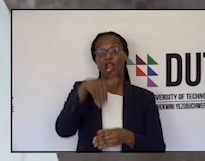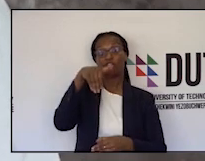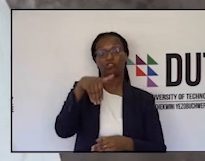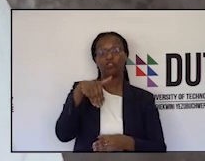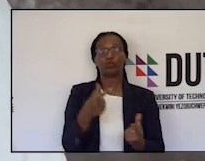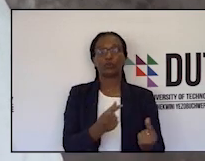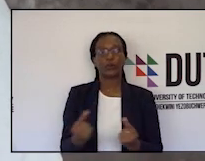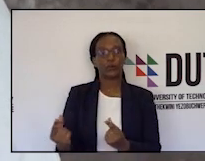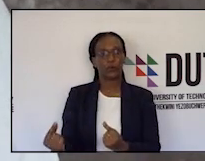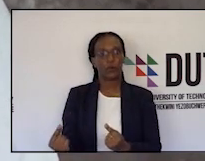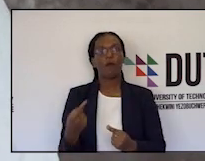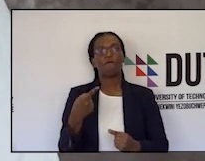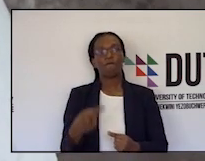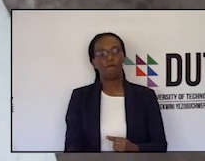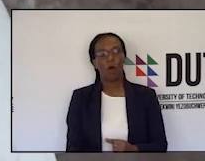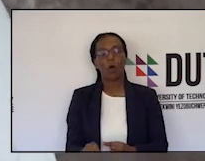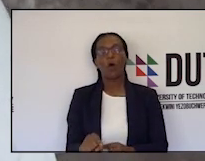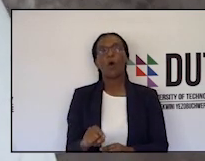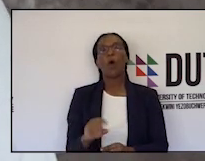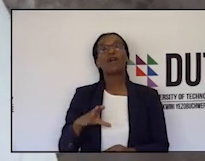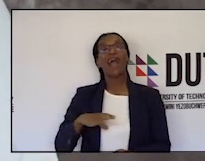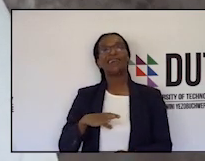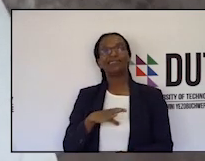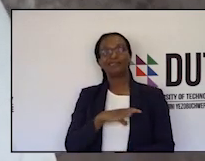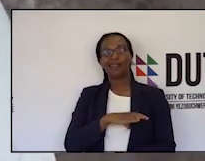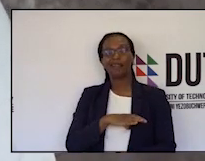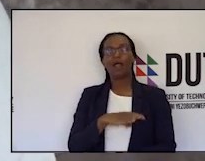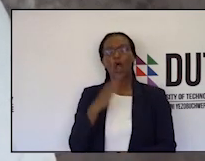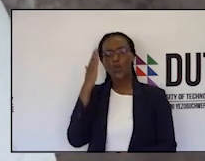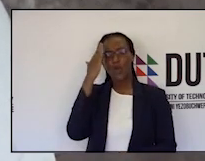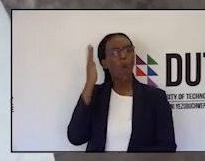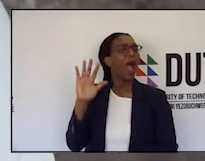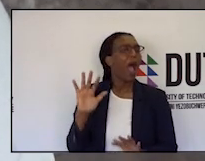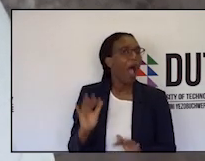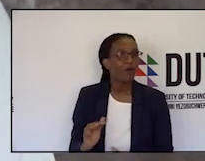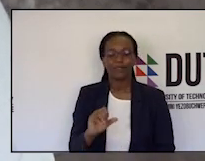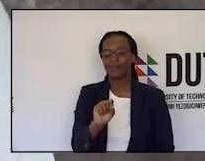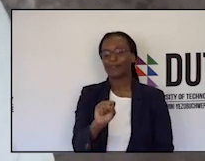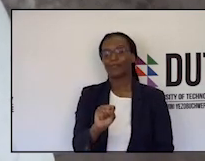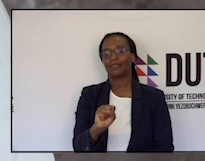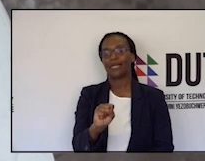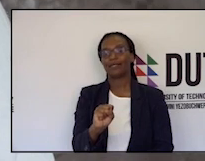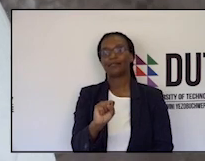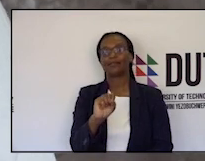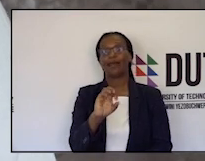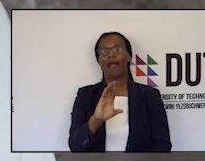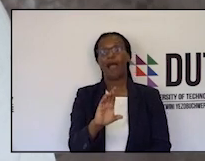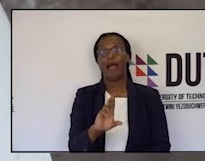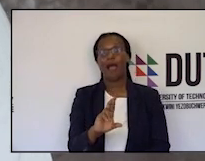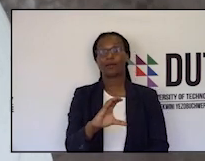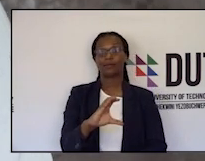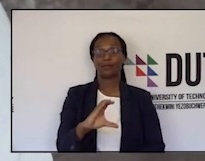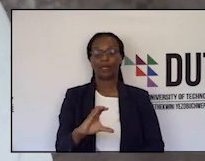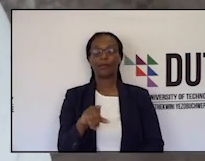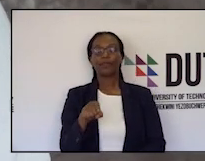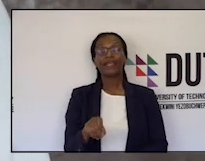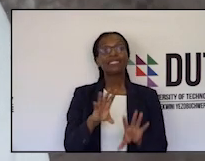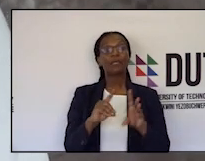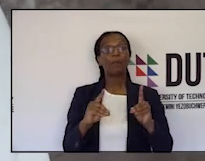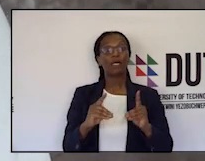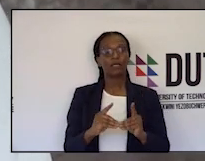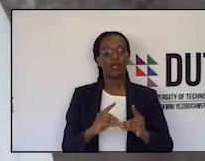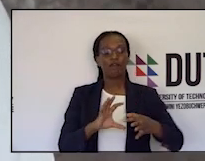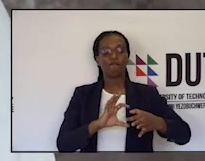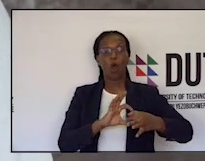Student Representative Council, popularly known as the SRC. The department is also home to